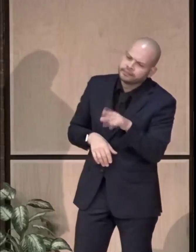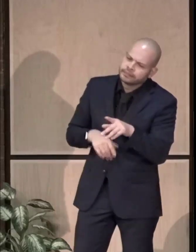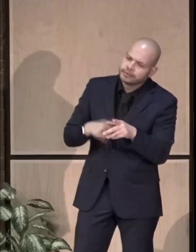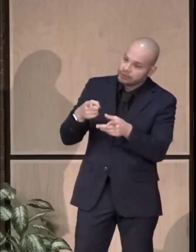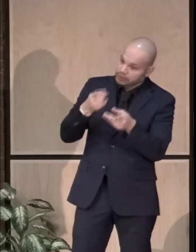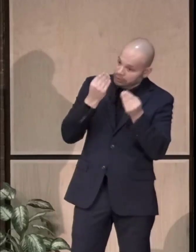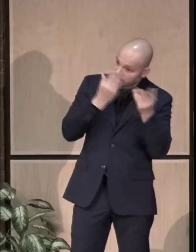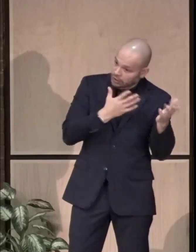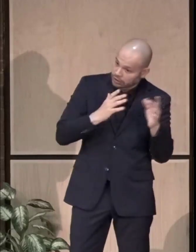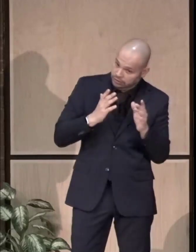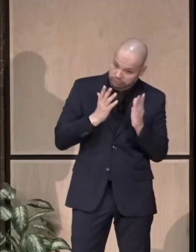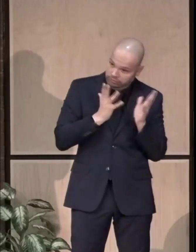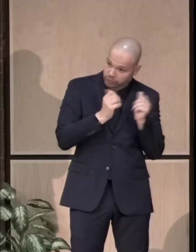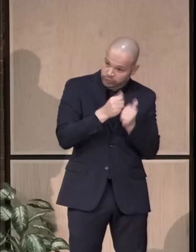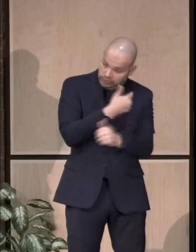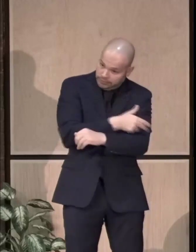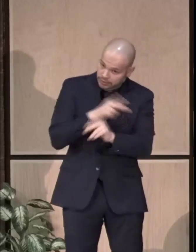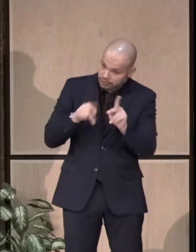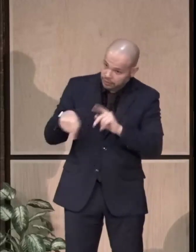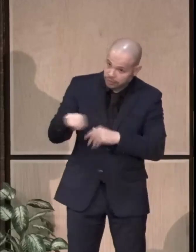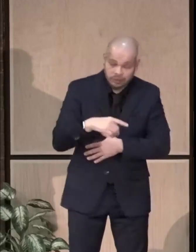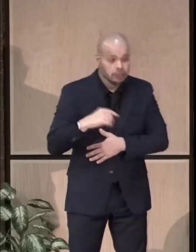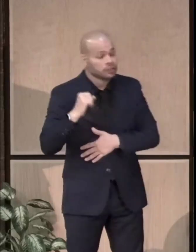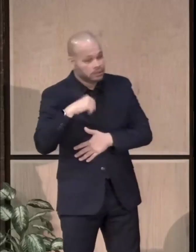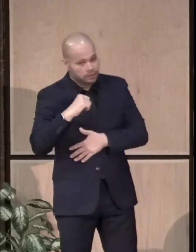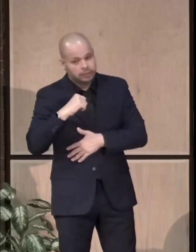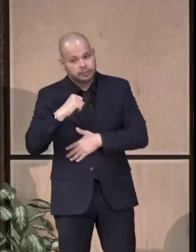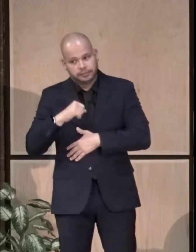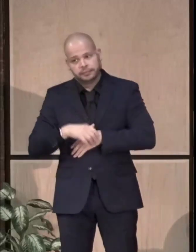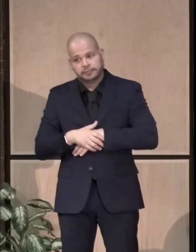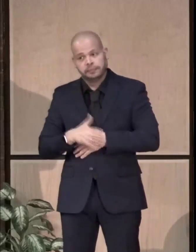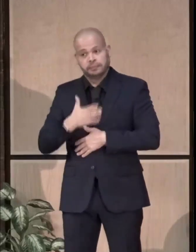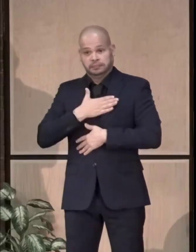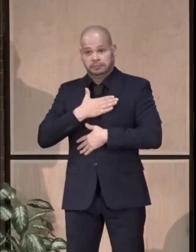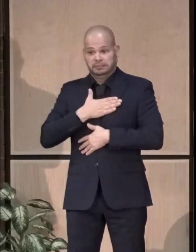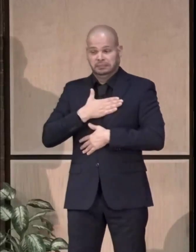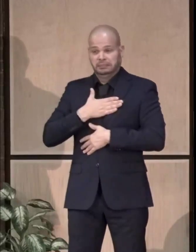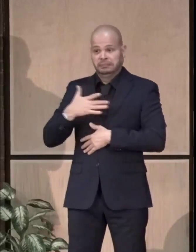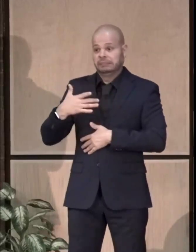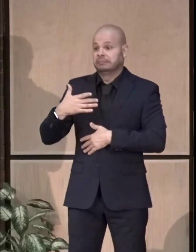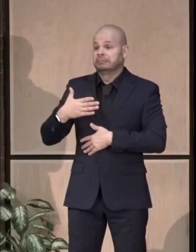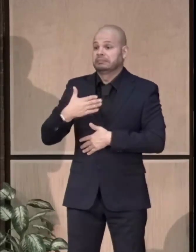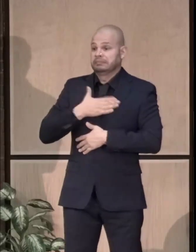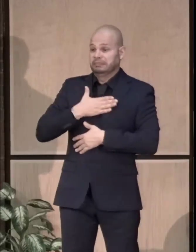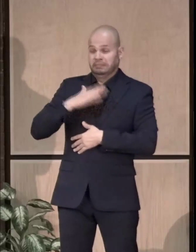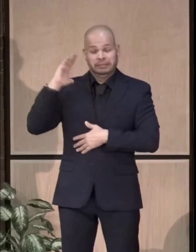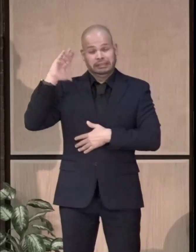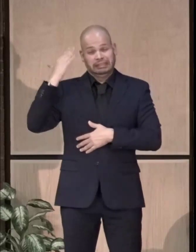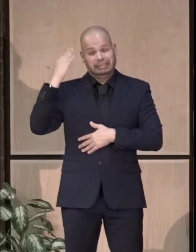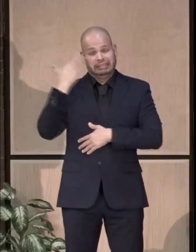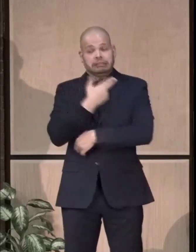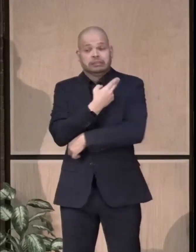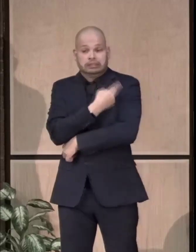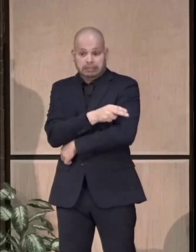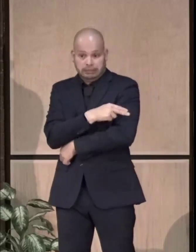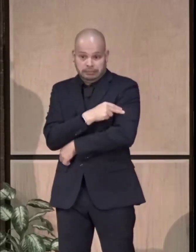That was, yes, the sense that I got when I talked with them, that he was going to be there longer. So how often were you